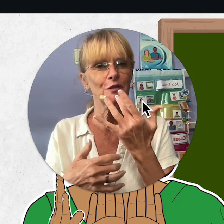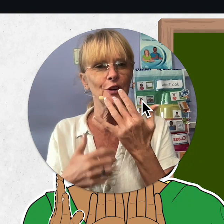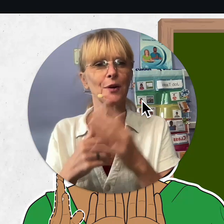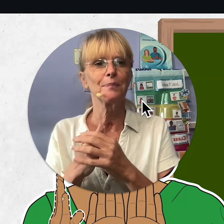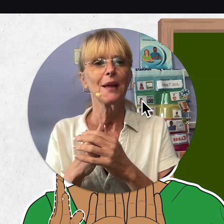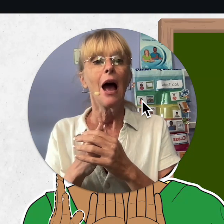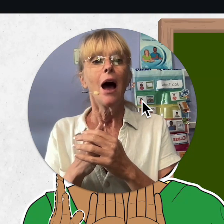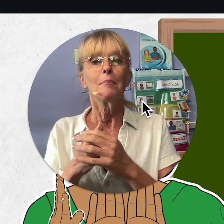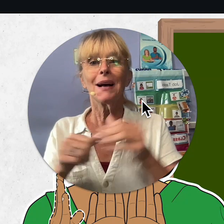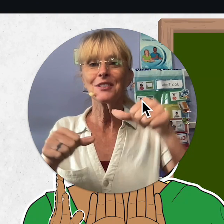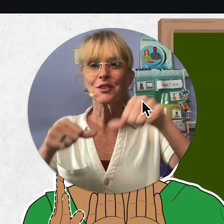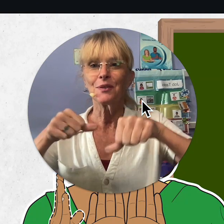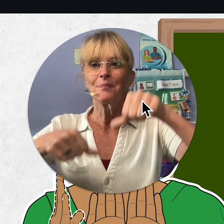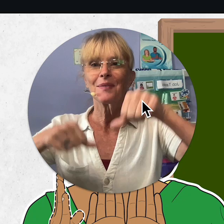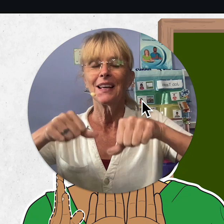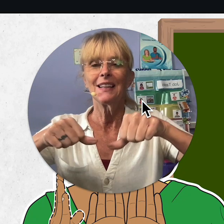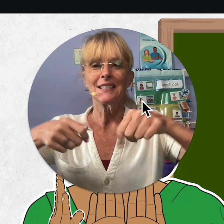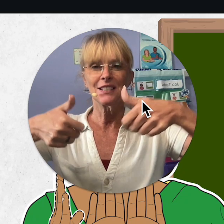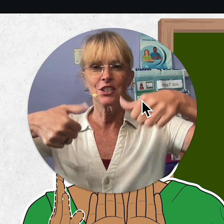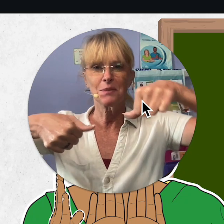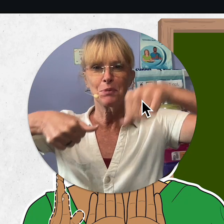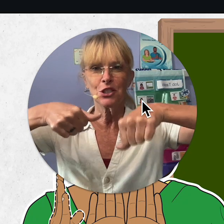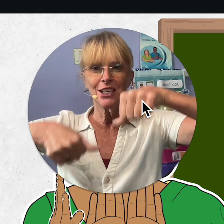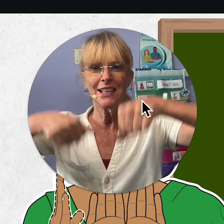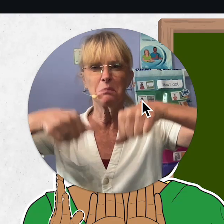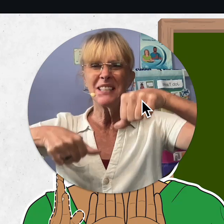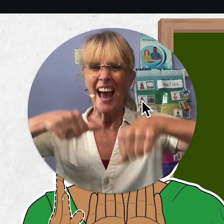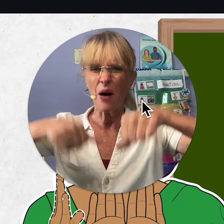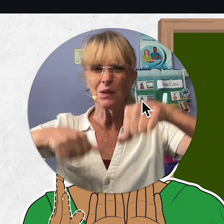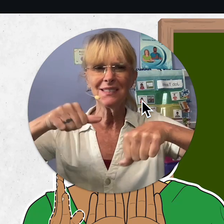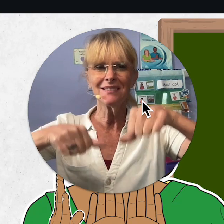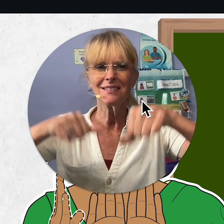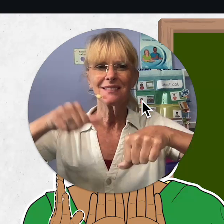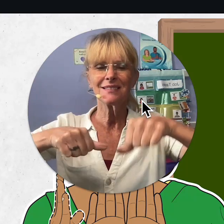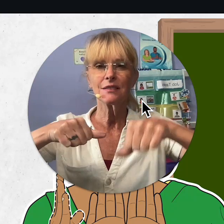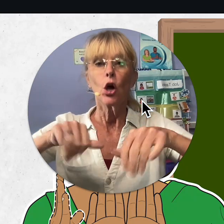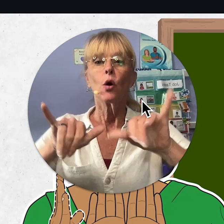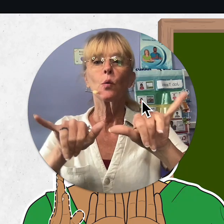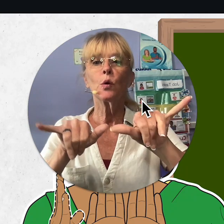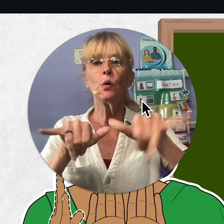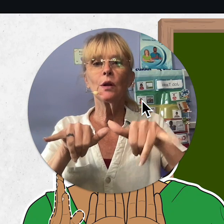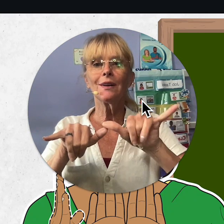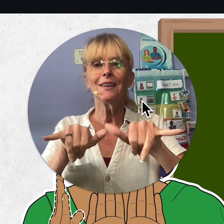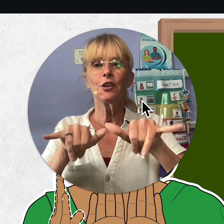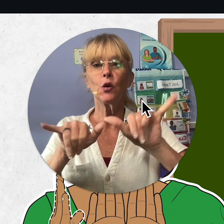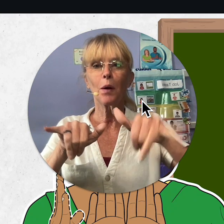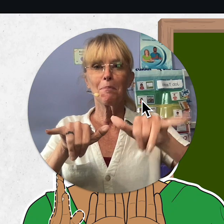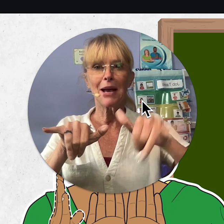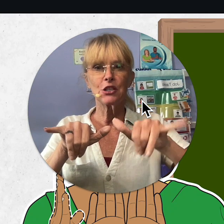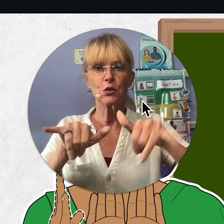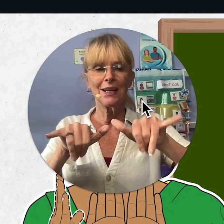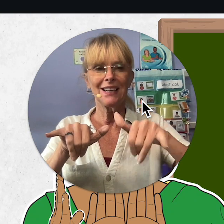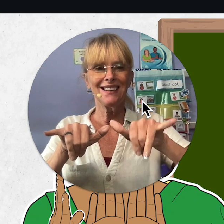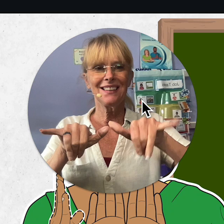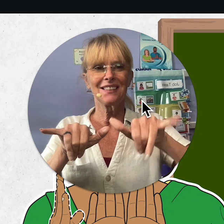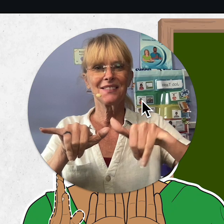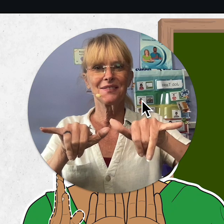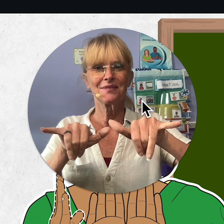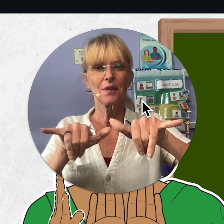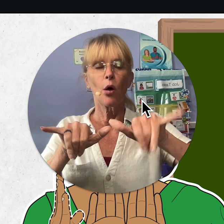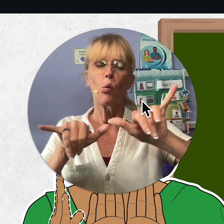what you prefer. Puzzle. This is just pushing them down. Ruler, you are